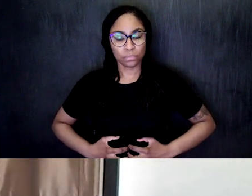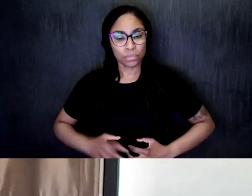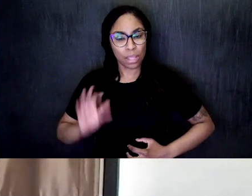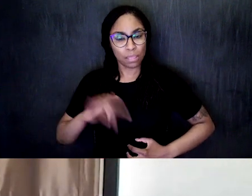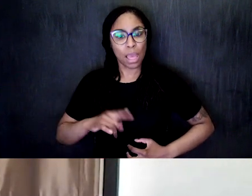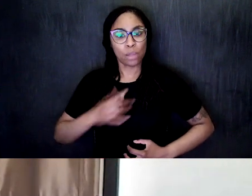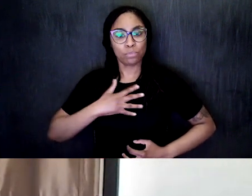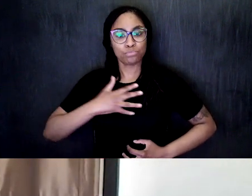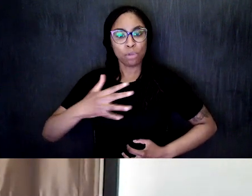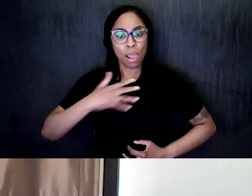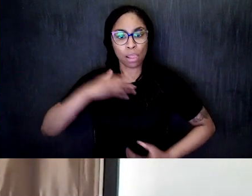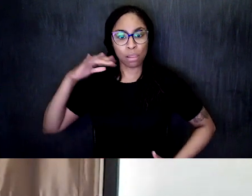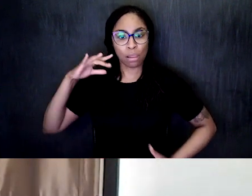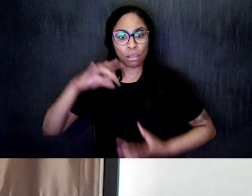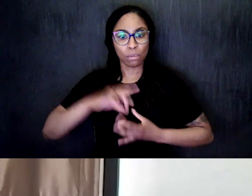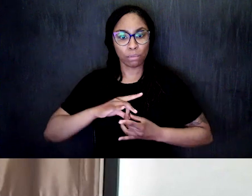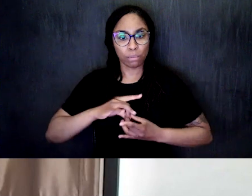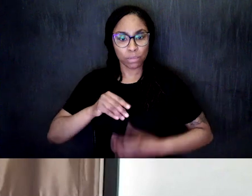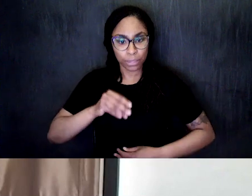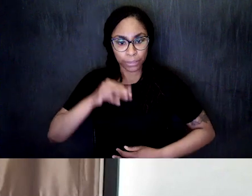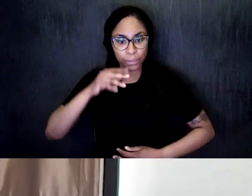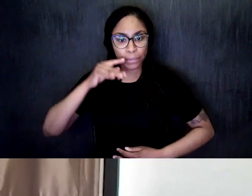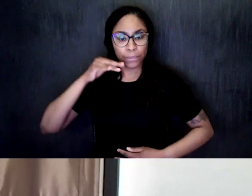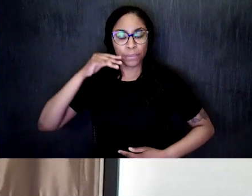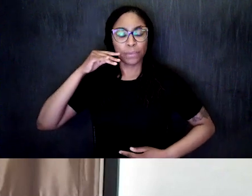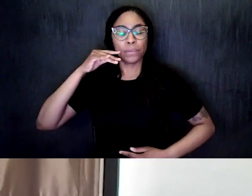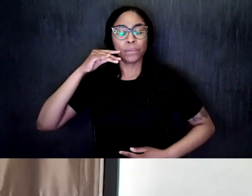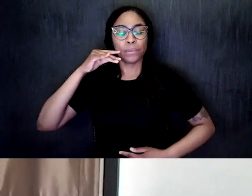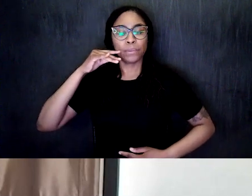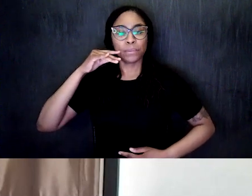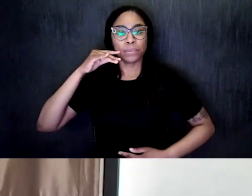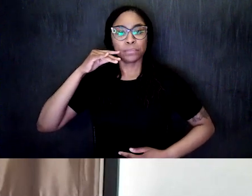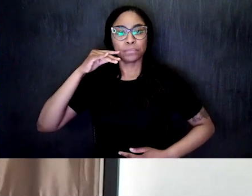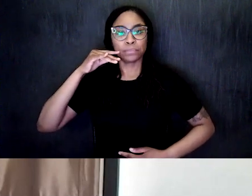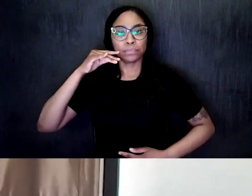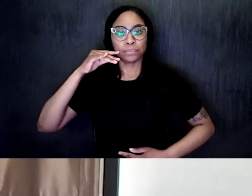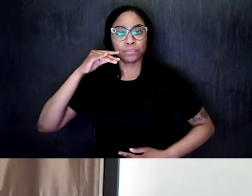And we're going to coordinate that with the breath. We're going to inhale